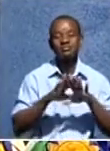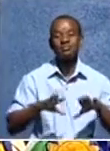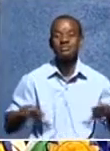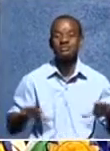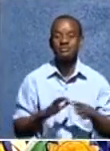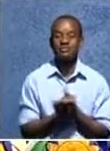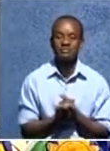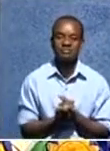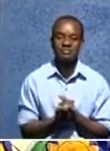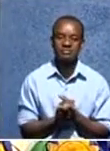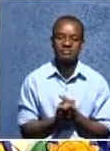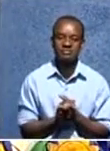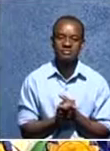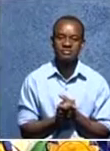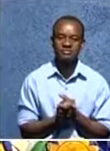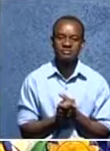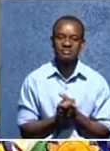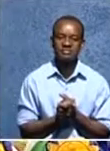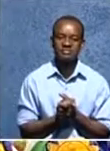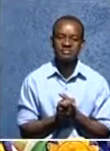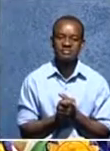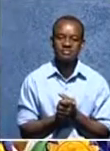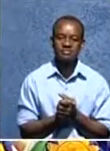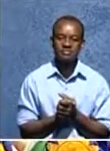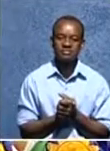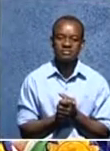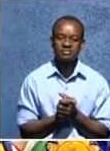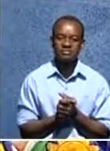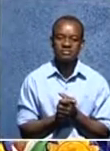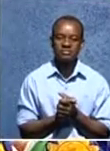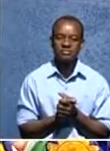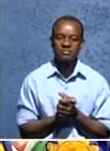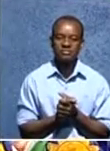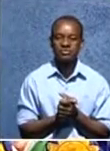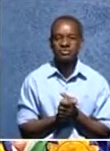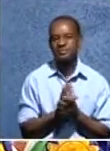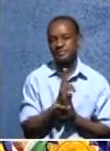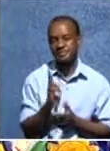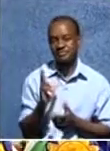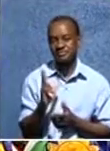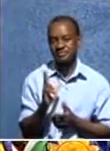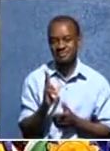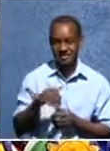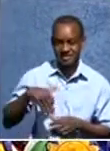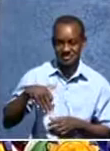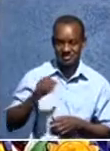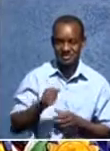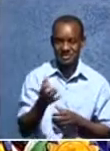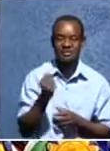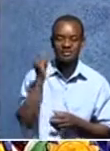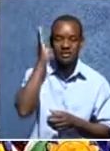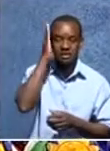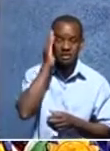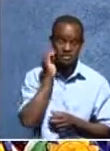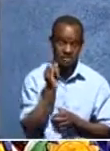developed beautiful brand phrases for our tourism, that soulful, liberating experience. That's what people come here for. They want to leave the hustle and bustle of their